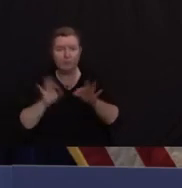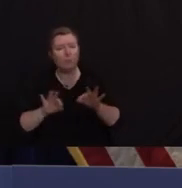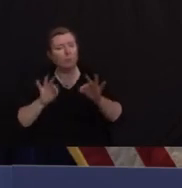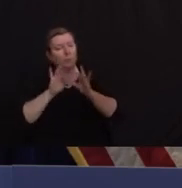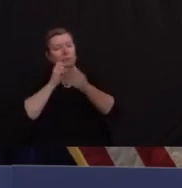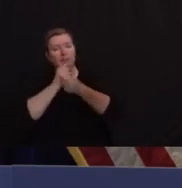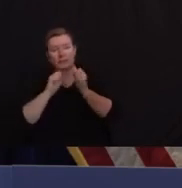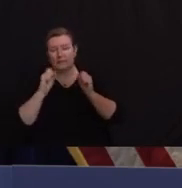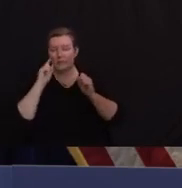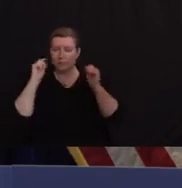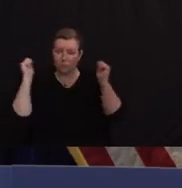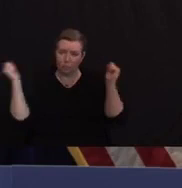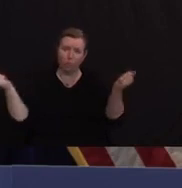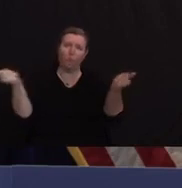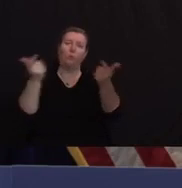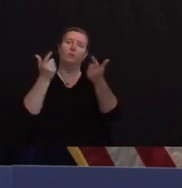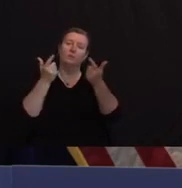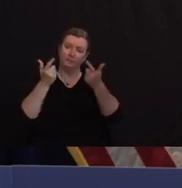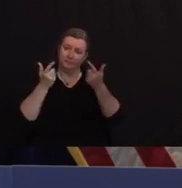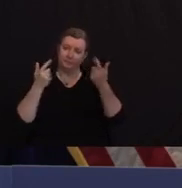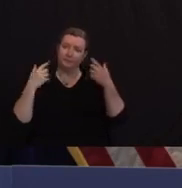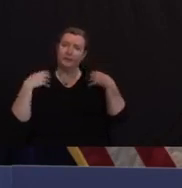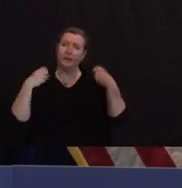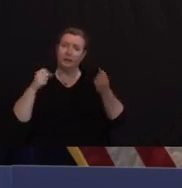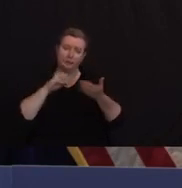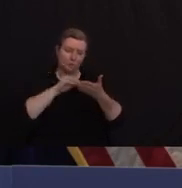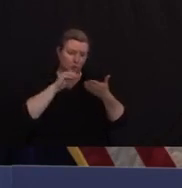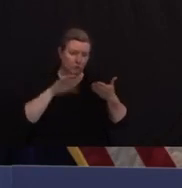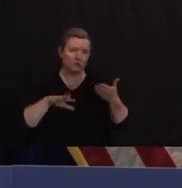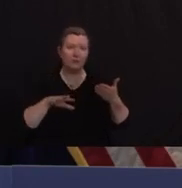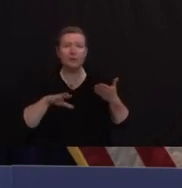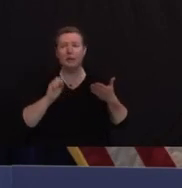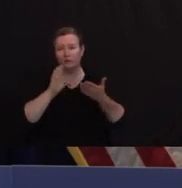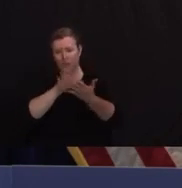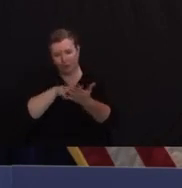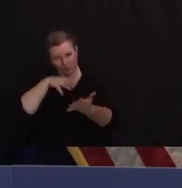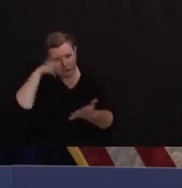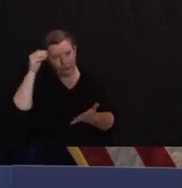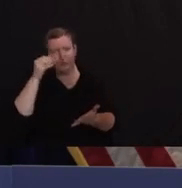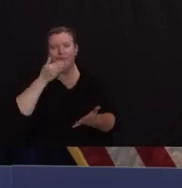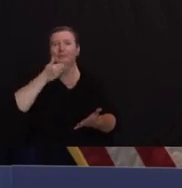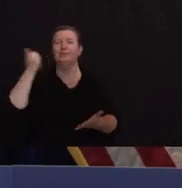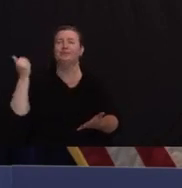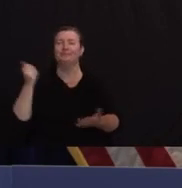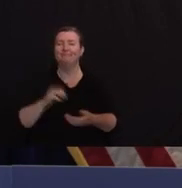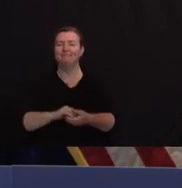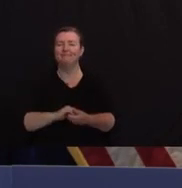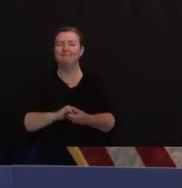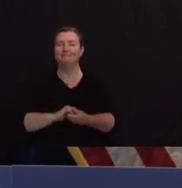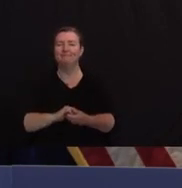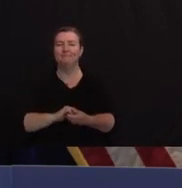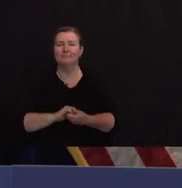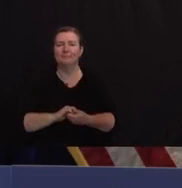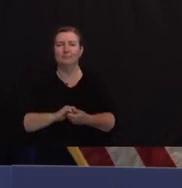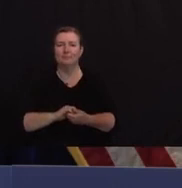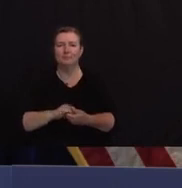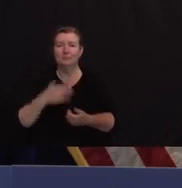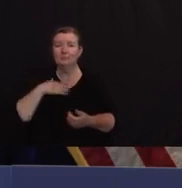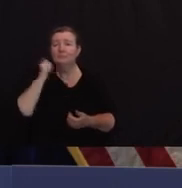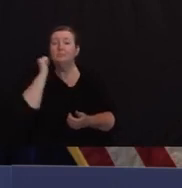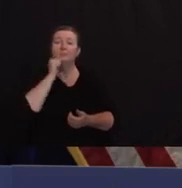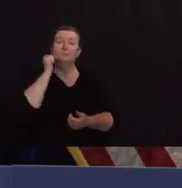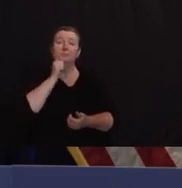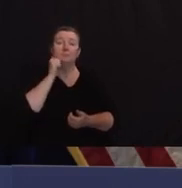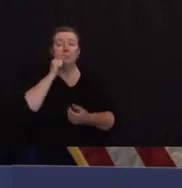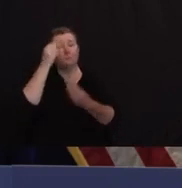Healthy students are better learners. Moving on to my daily report, as the governor shared, our hospitals are reporting